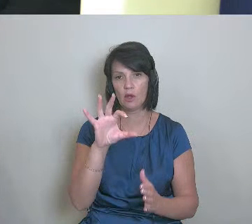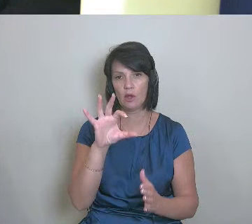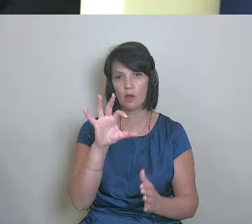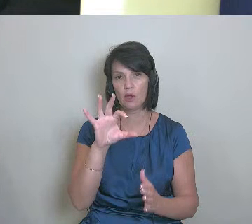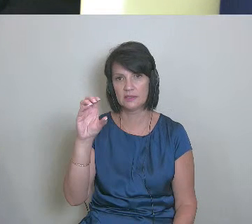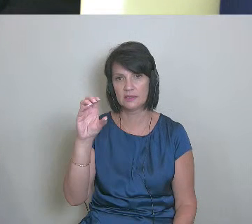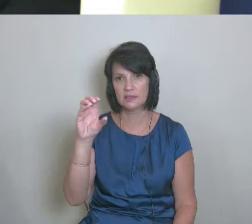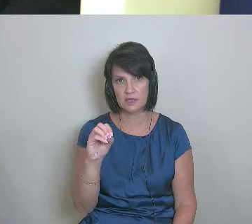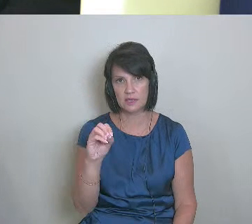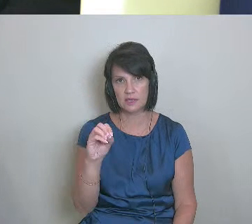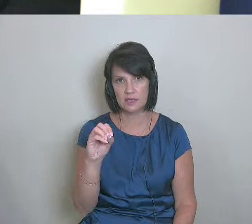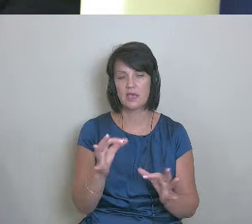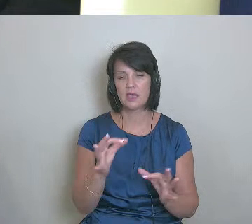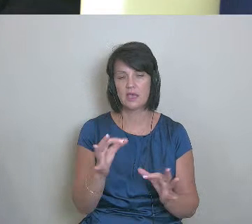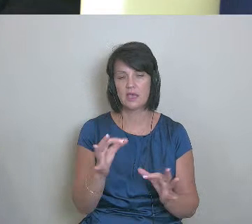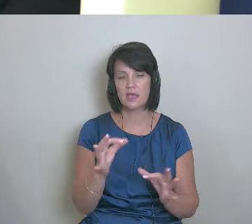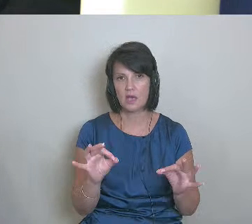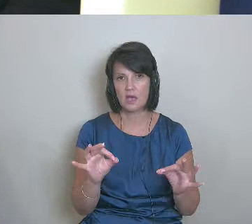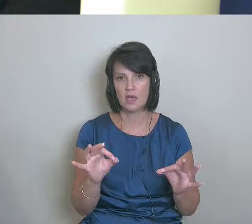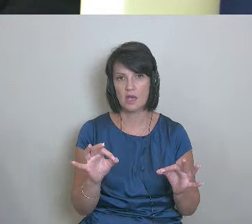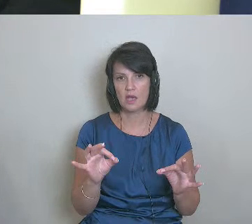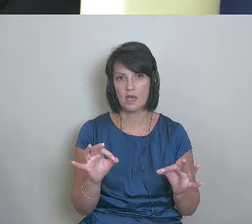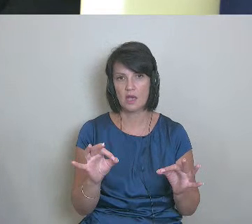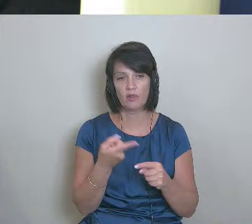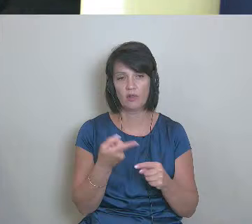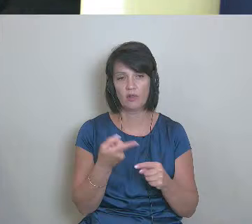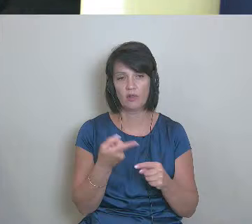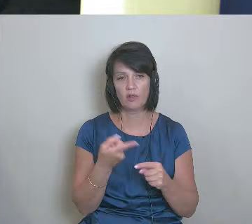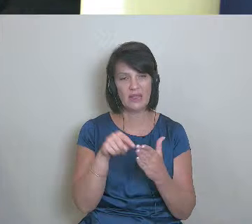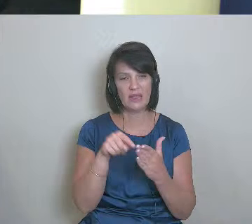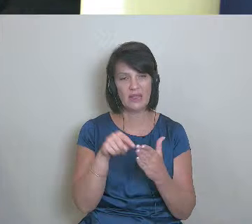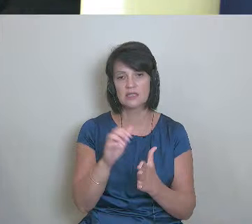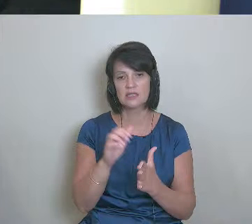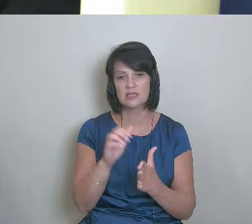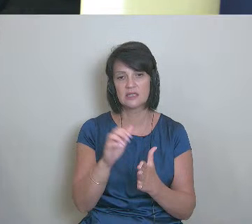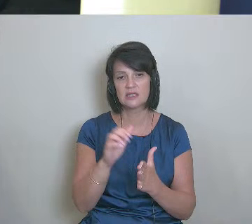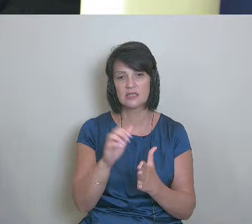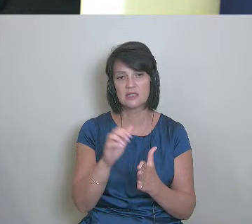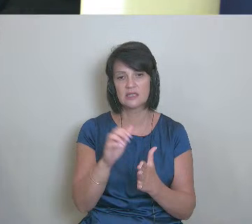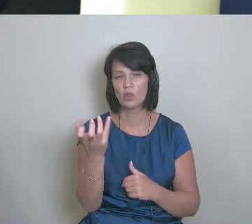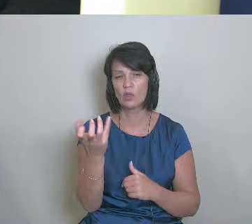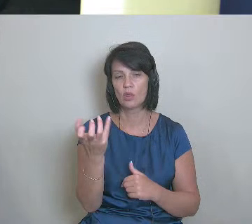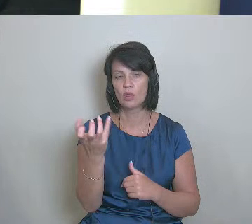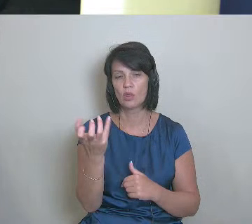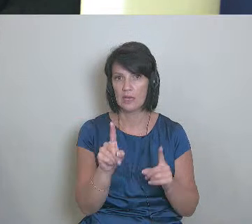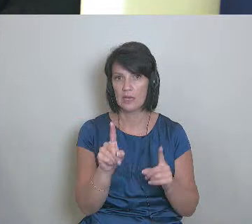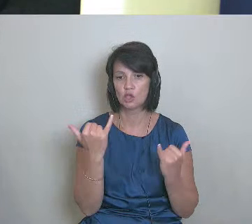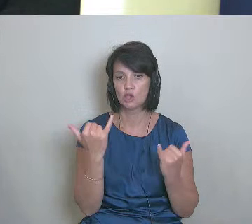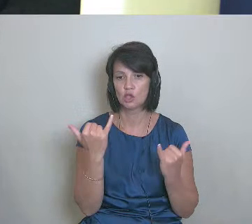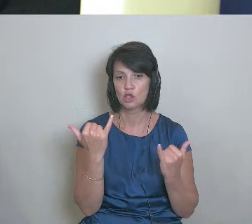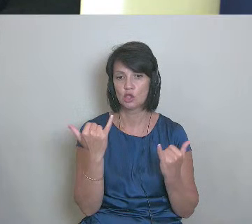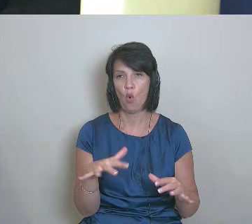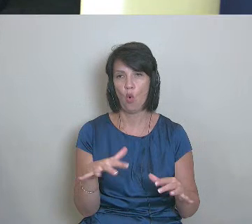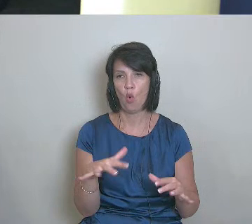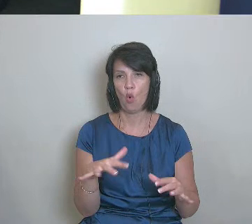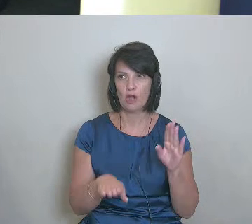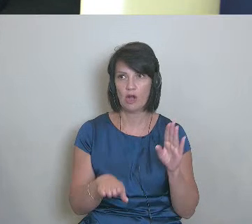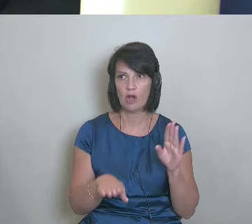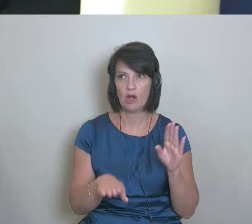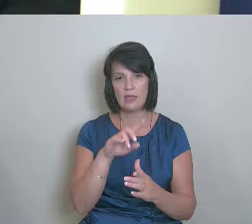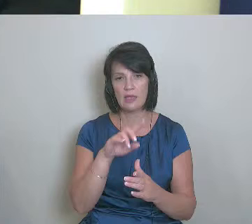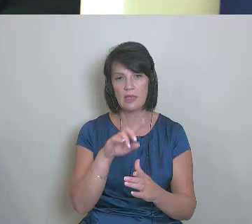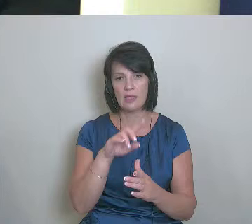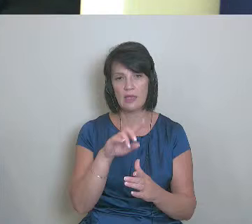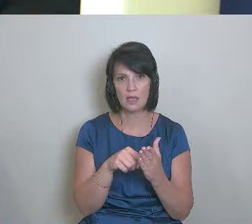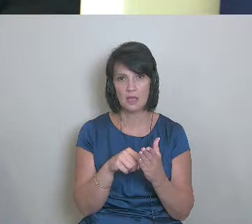the OSCE who were trying to discuss these issues. To what extent all